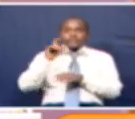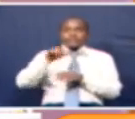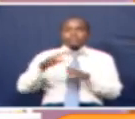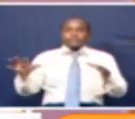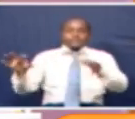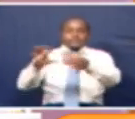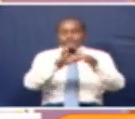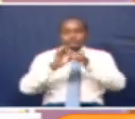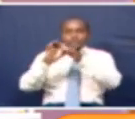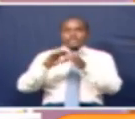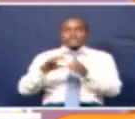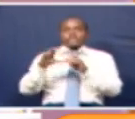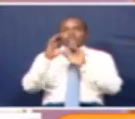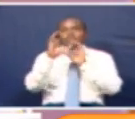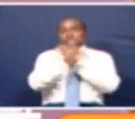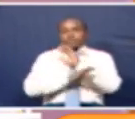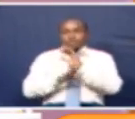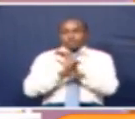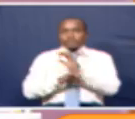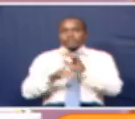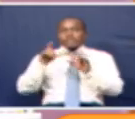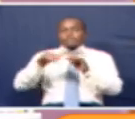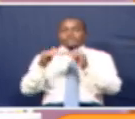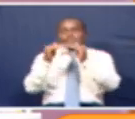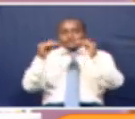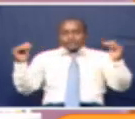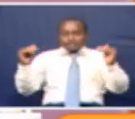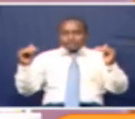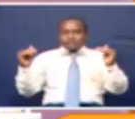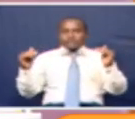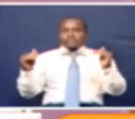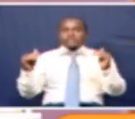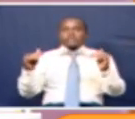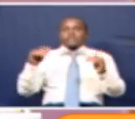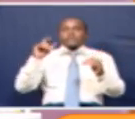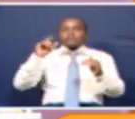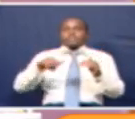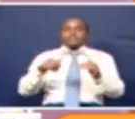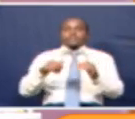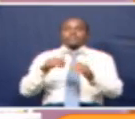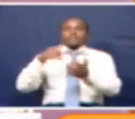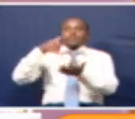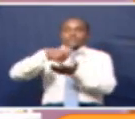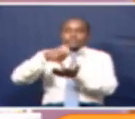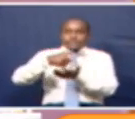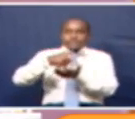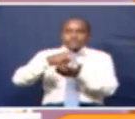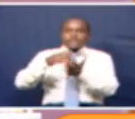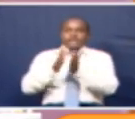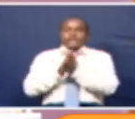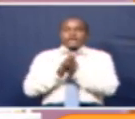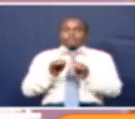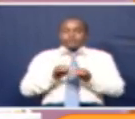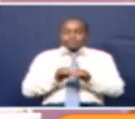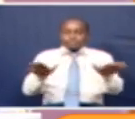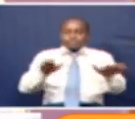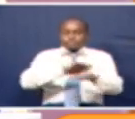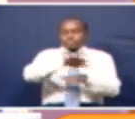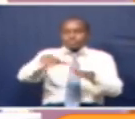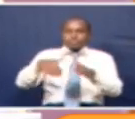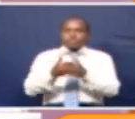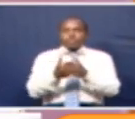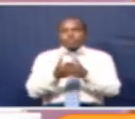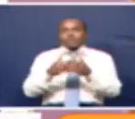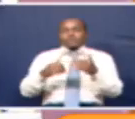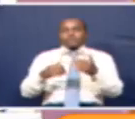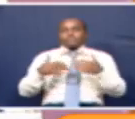reconcile the nation, he must bring equity, he must bring inclusivity, and he must reach out to all the players of the